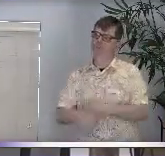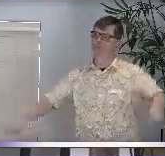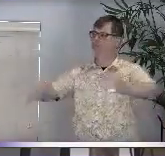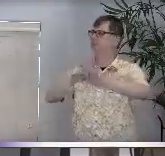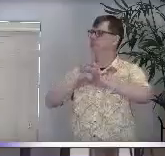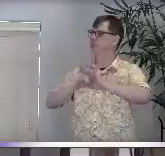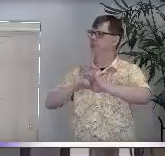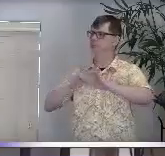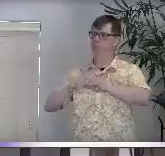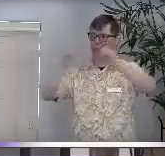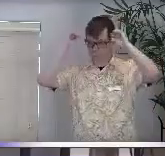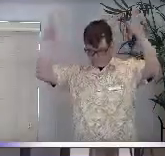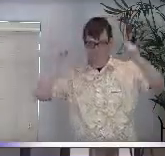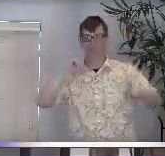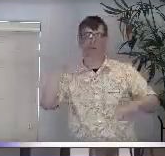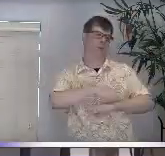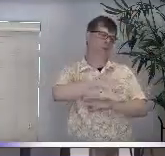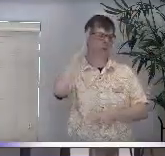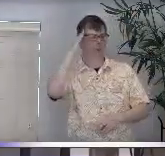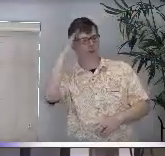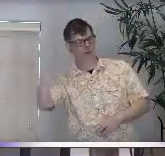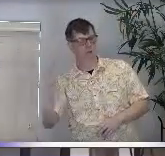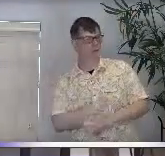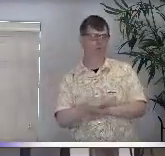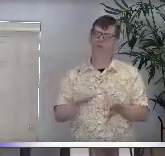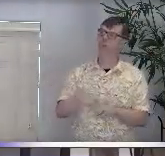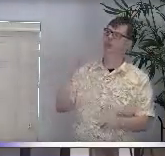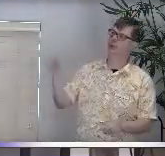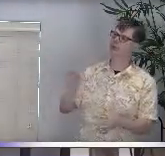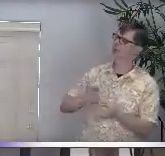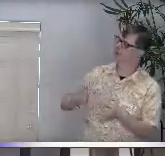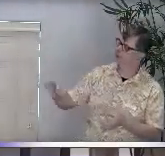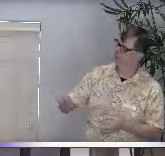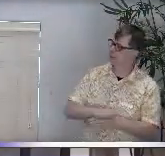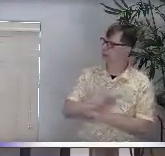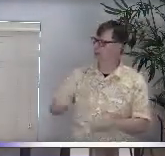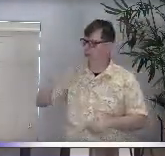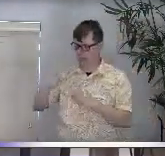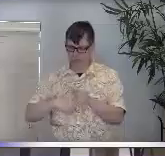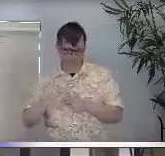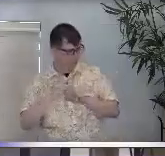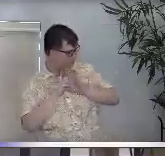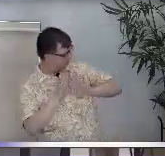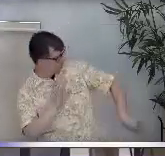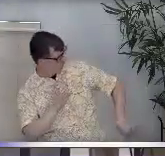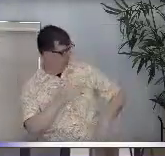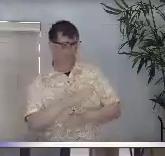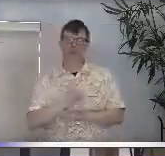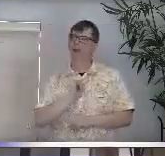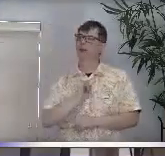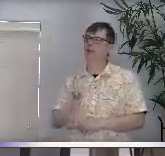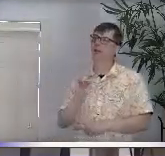connection to wake up in the morning and think, no matter what gets done, and no matter how much is left undone, I